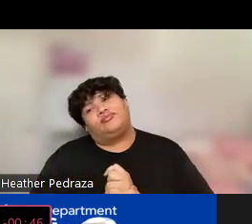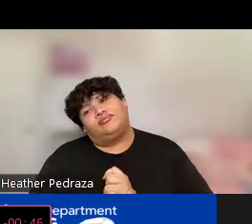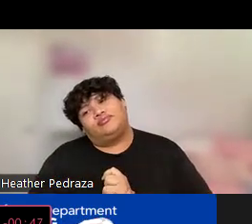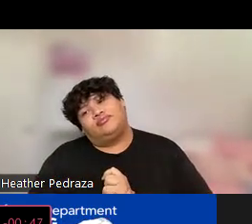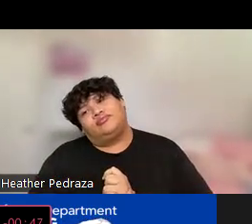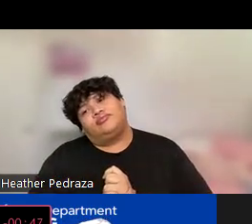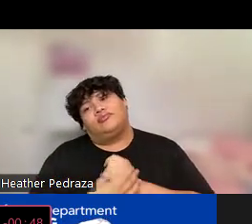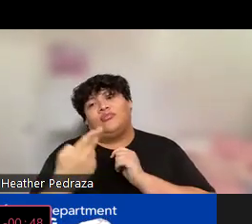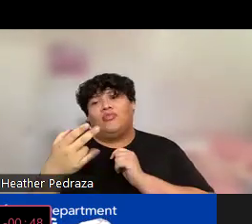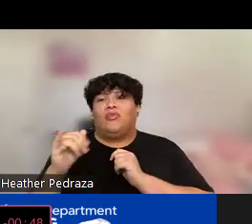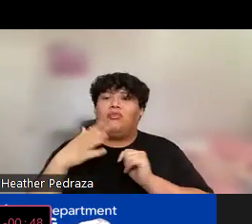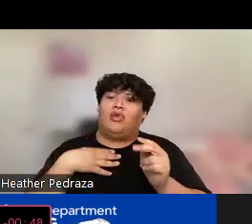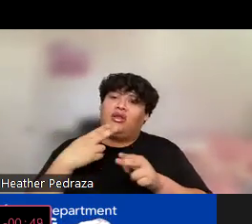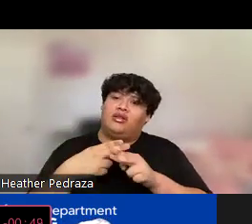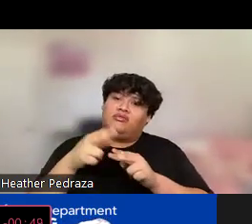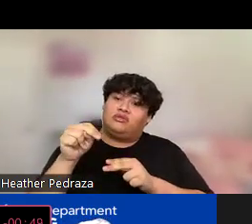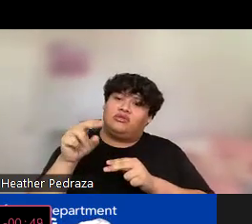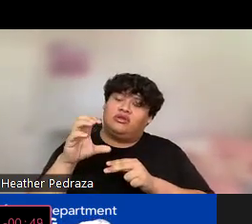Hi, yes, my name is Nancy Stevens.